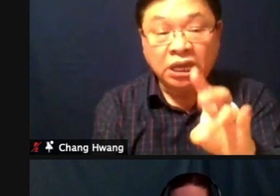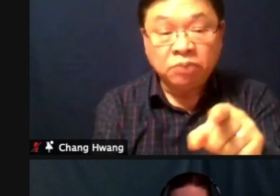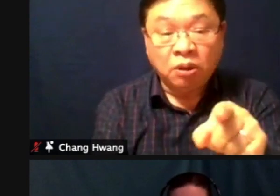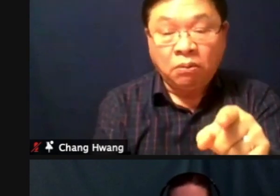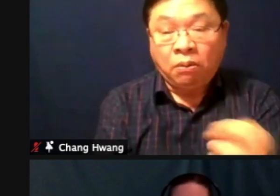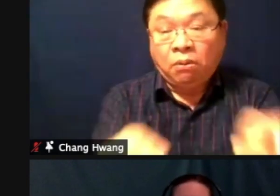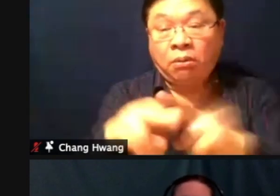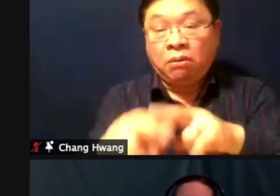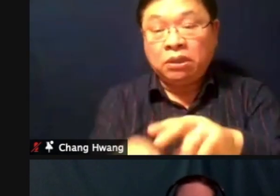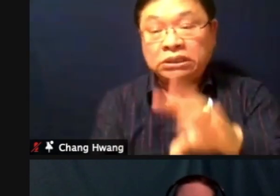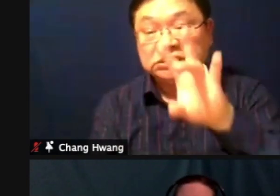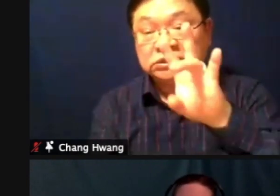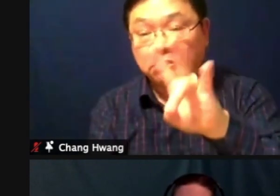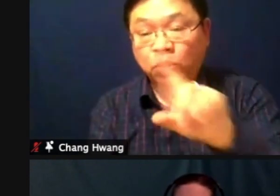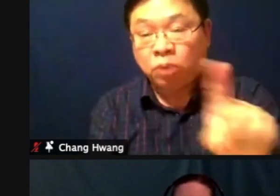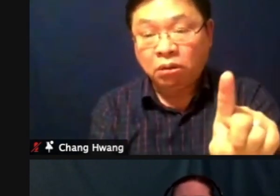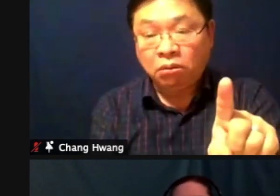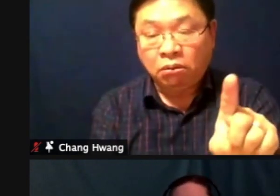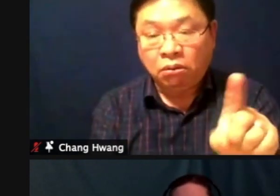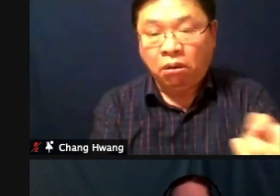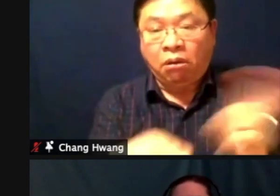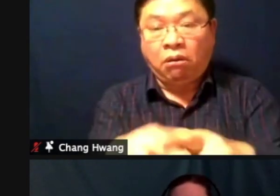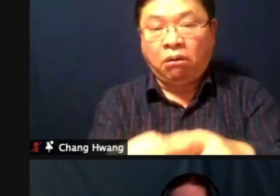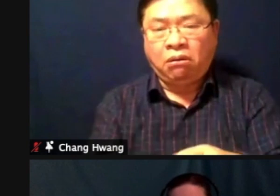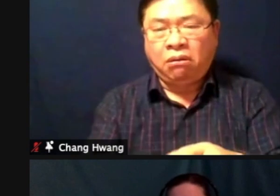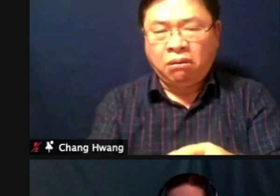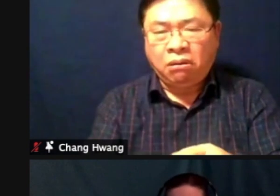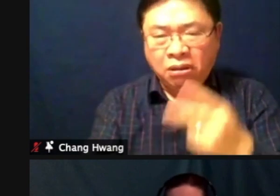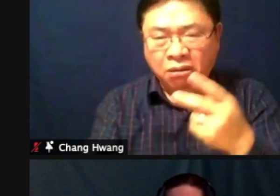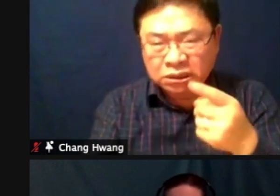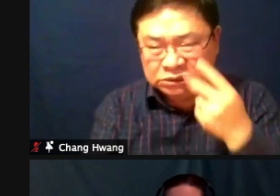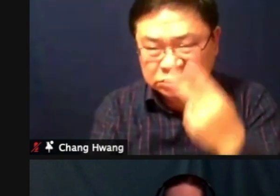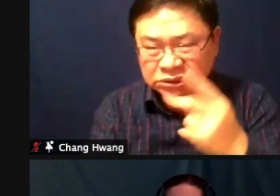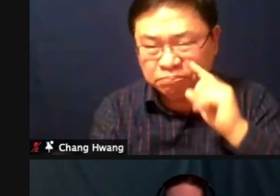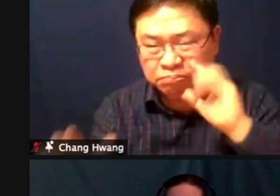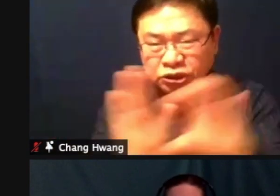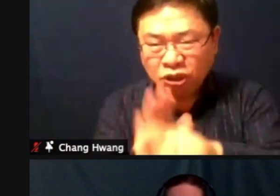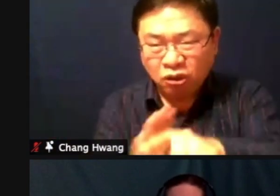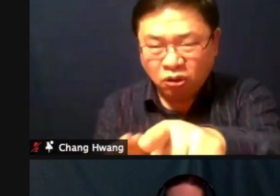students in residence. And by 1927, it had gone up to 71.